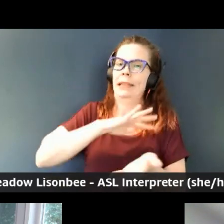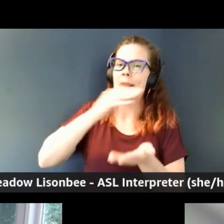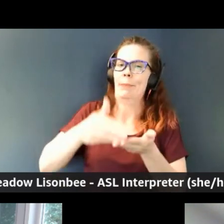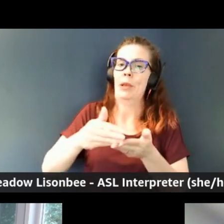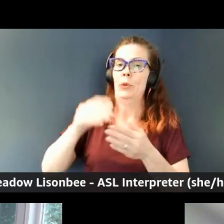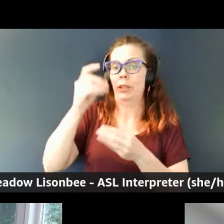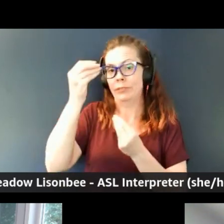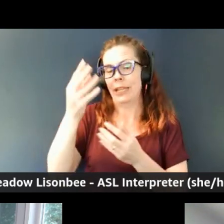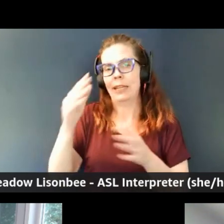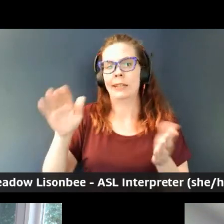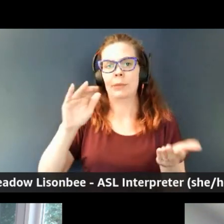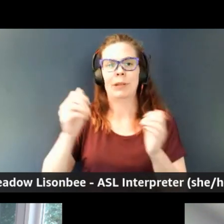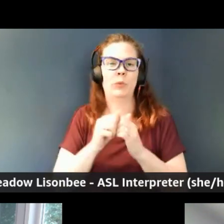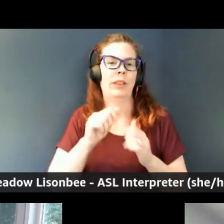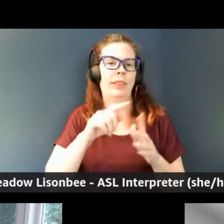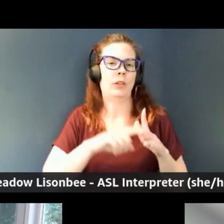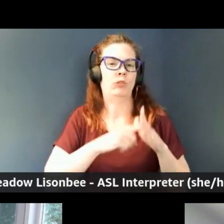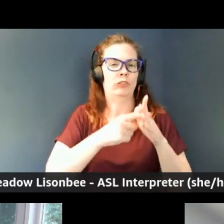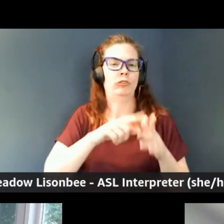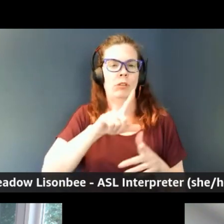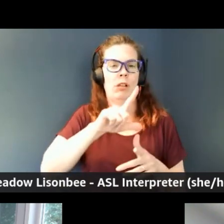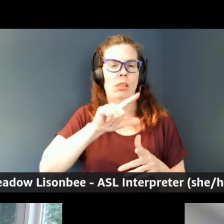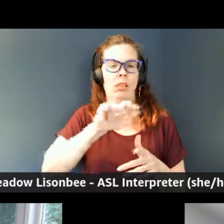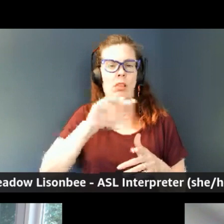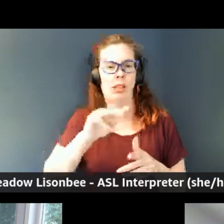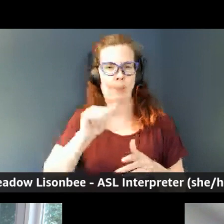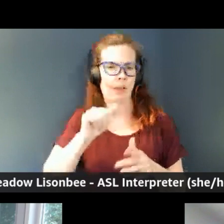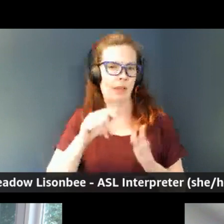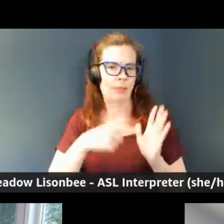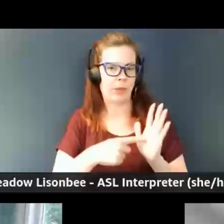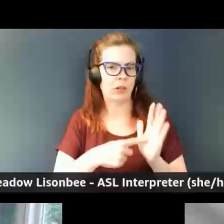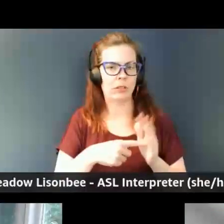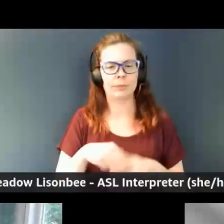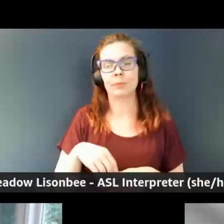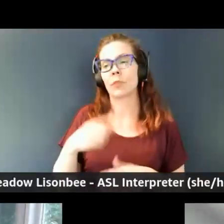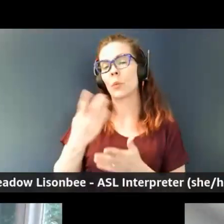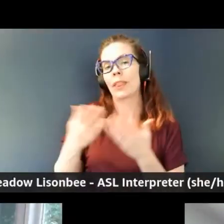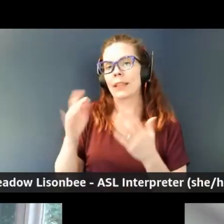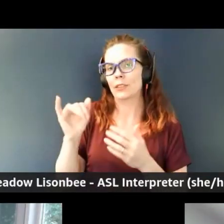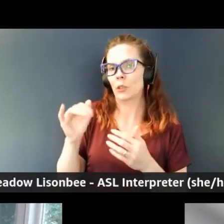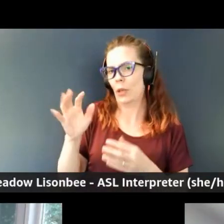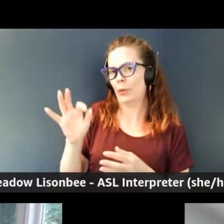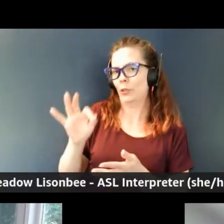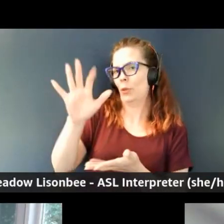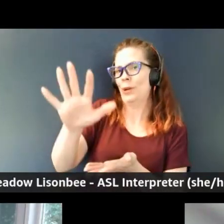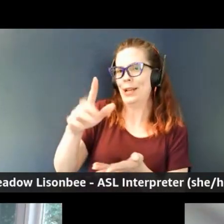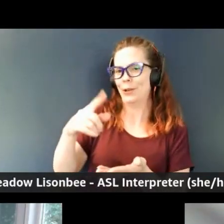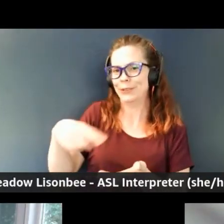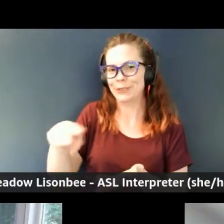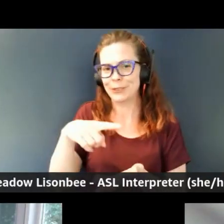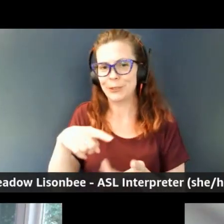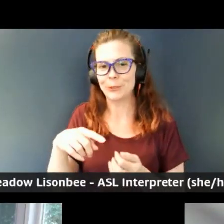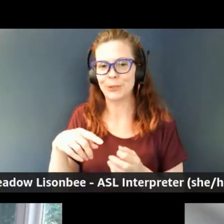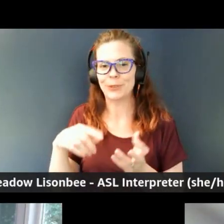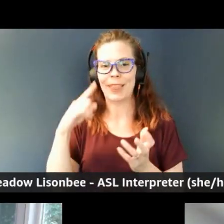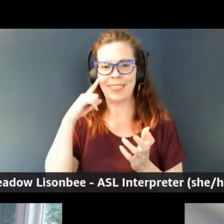model. And one thing that always comes to my mind, and I'm going to throw this out so everybody thinks of this now.